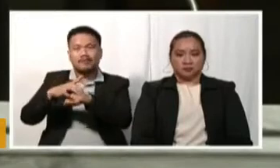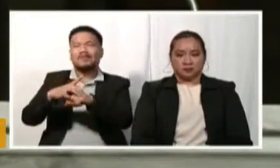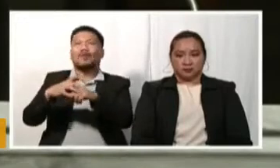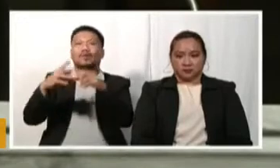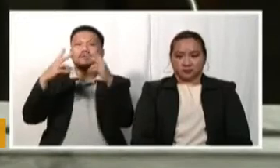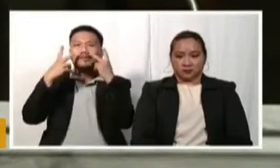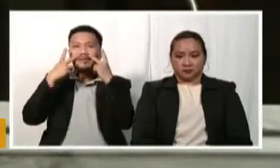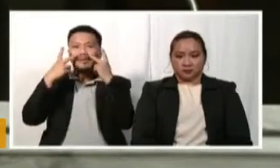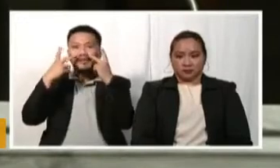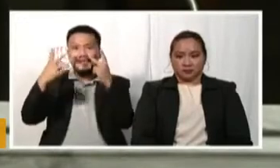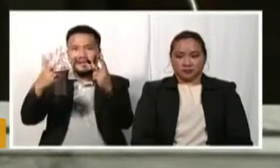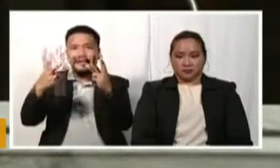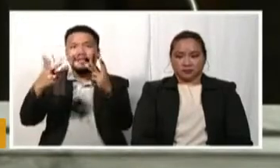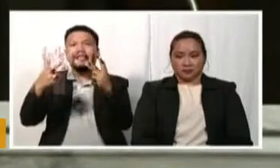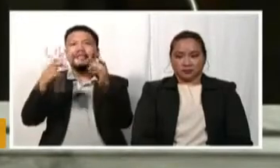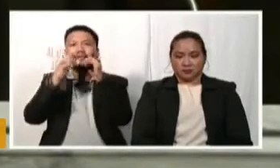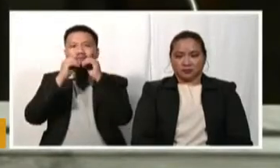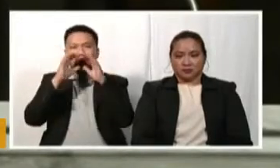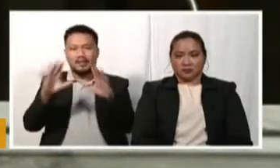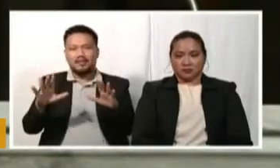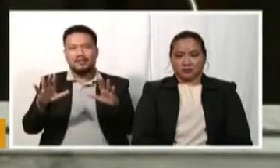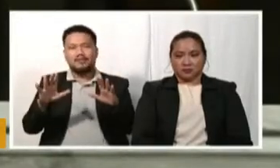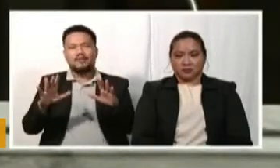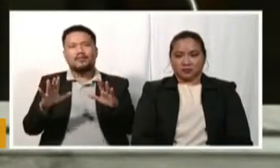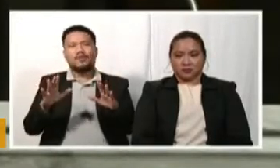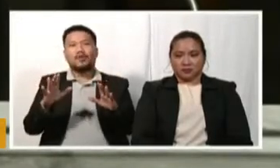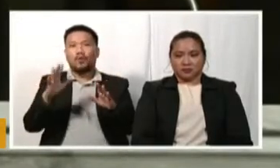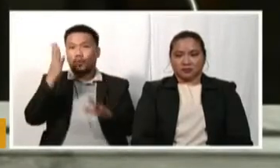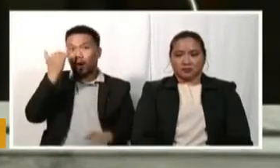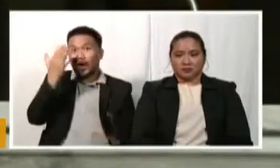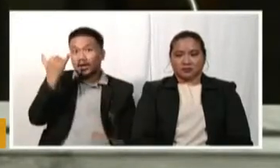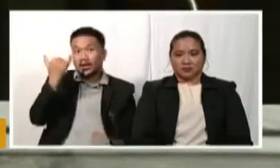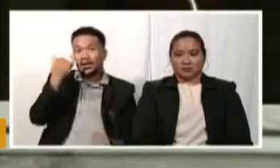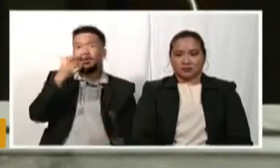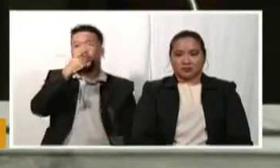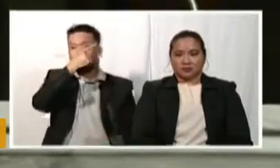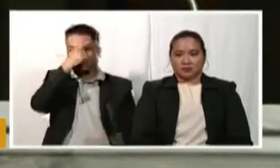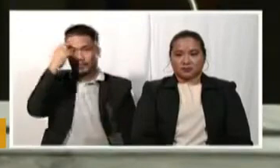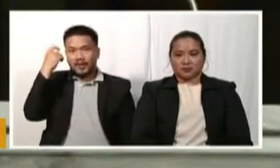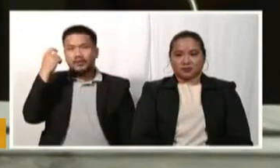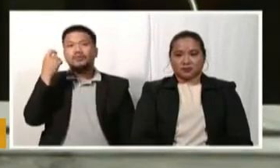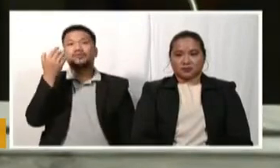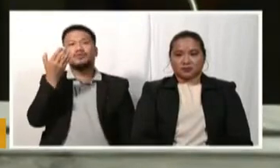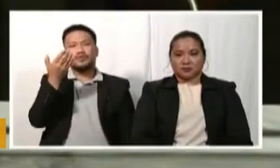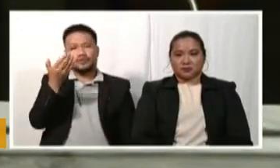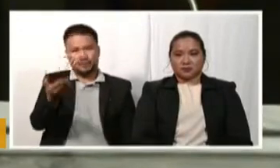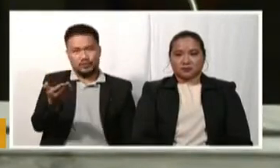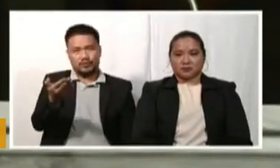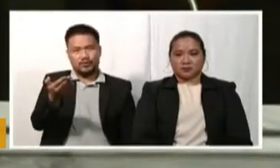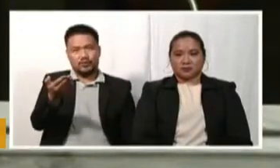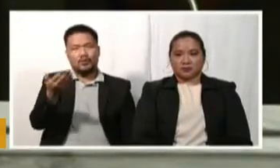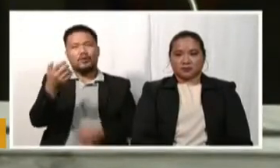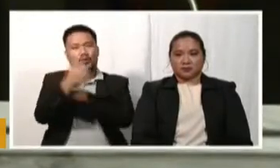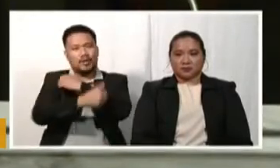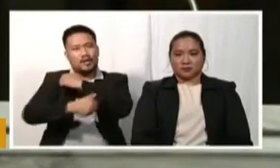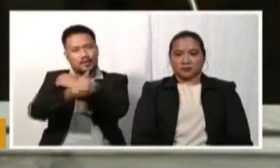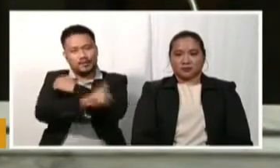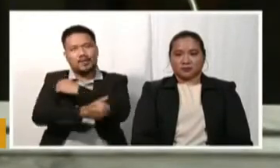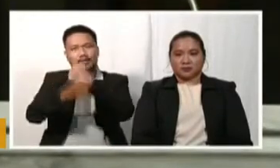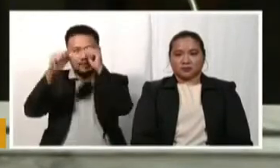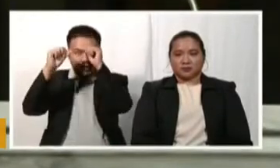blessing. All this because you